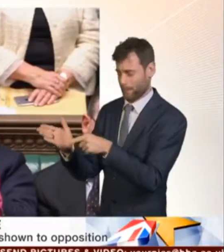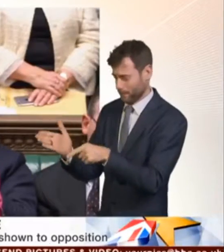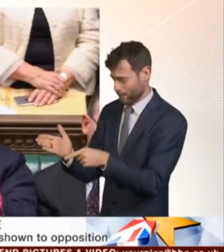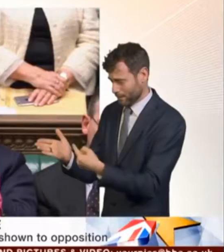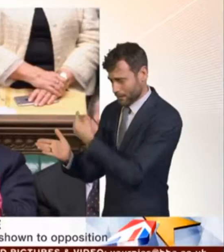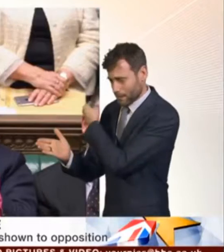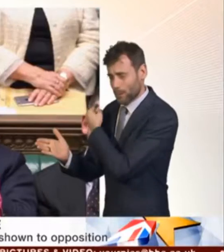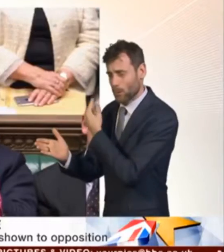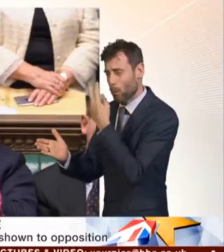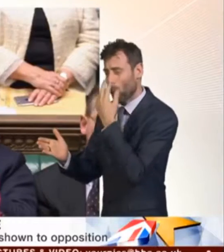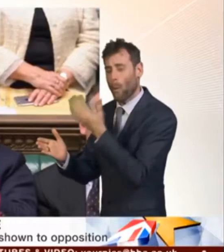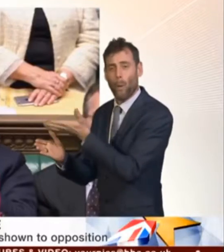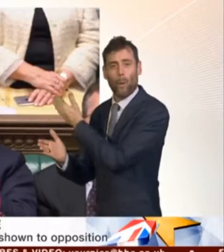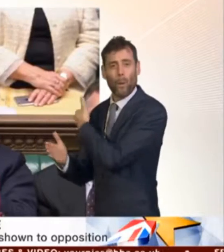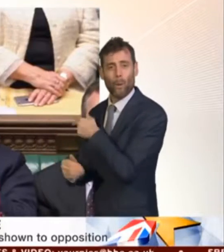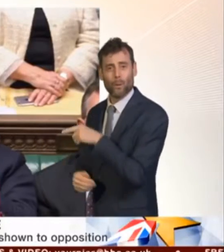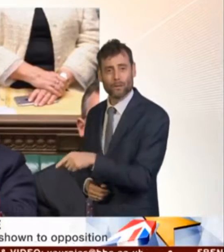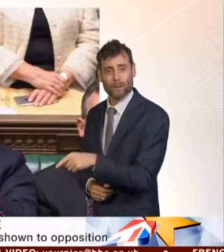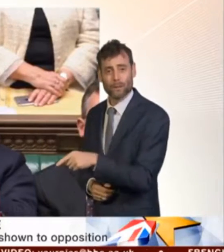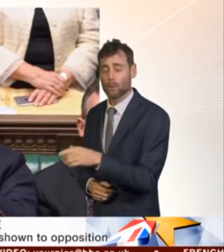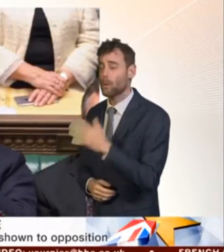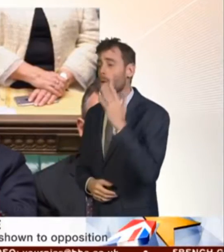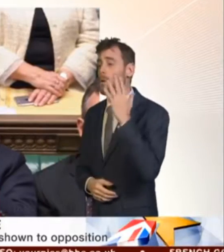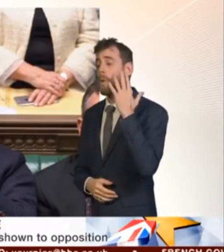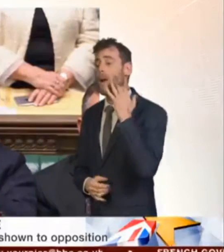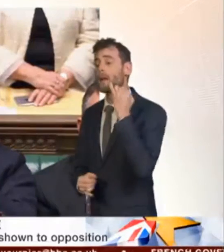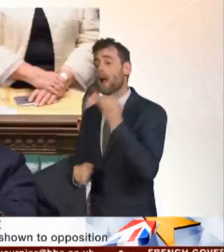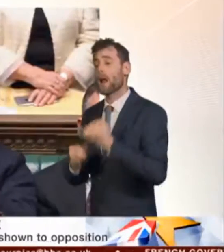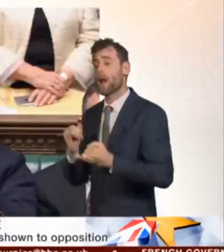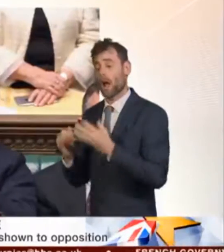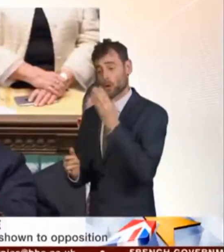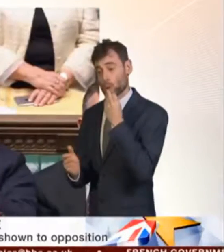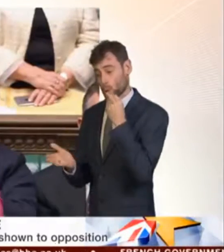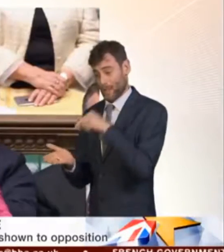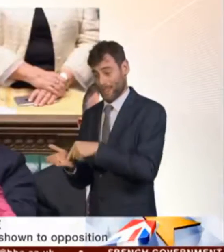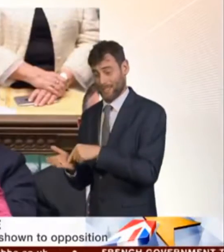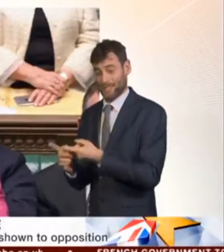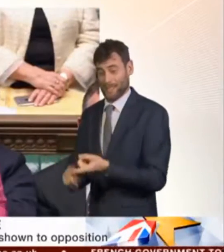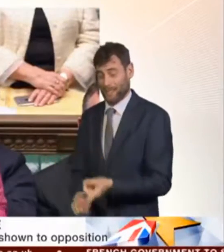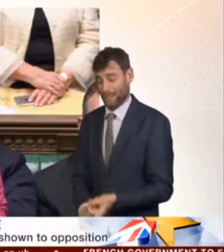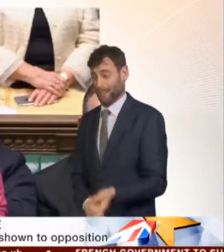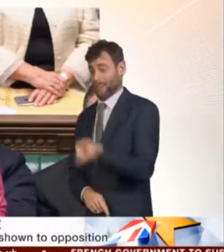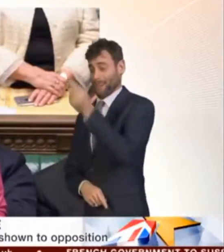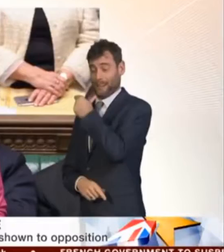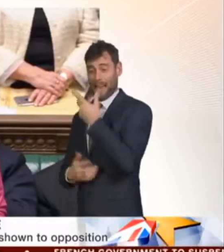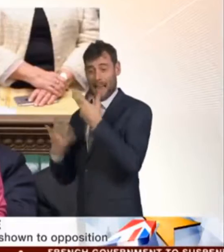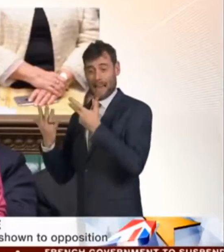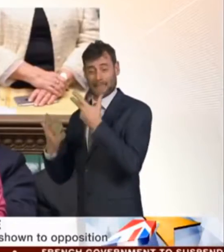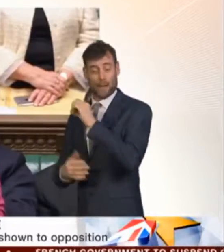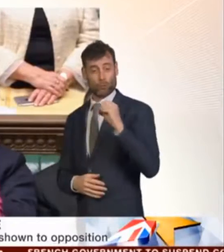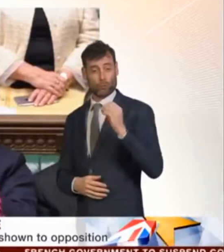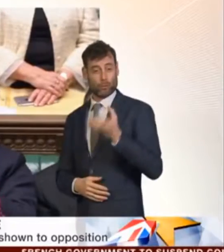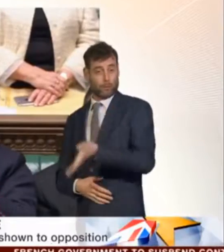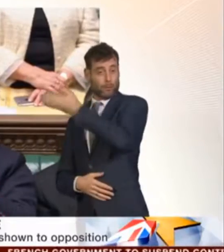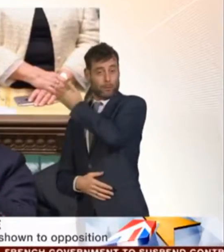very recently was last used in this way in the 19th century.